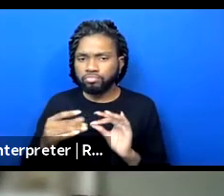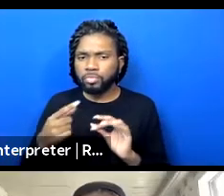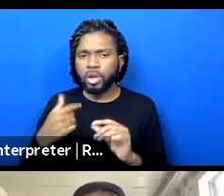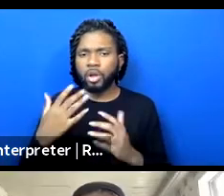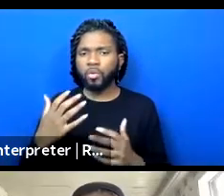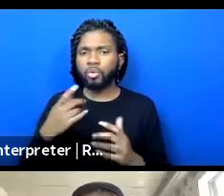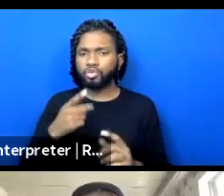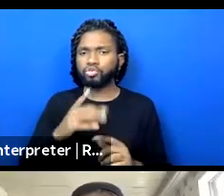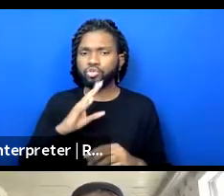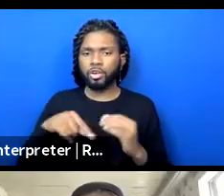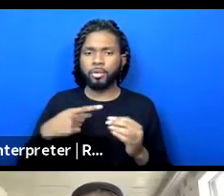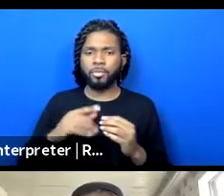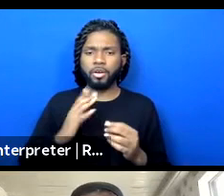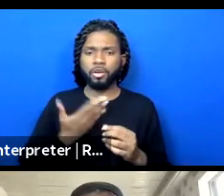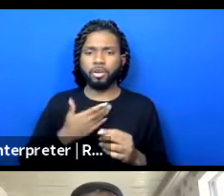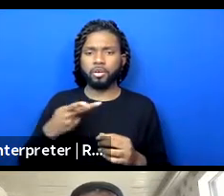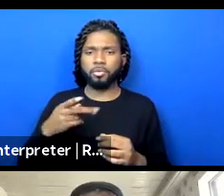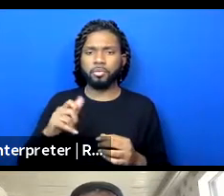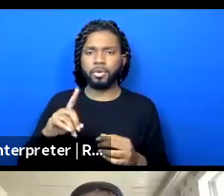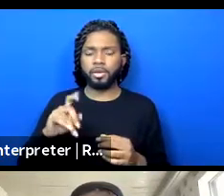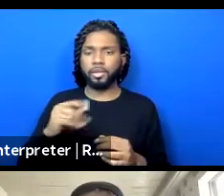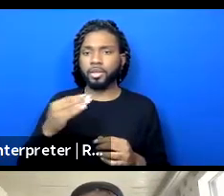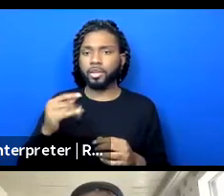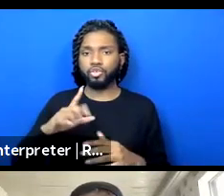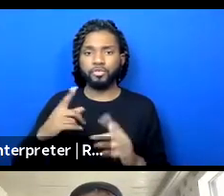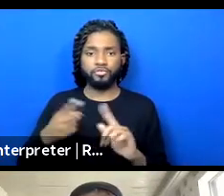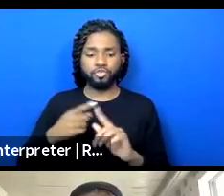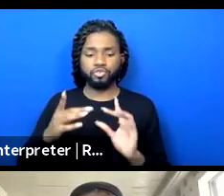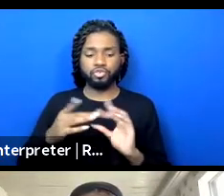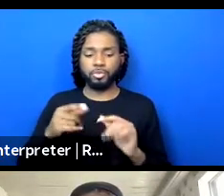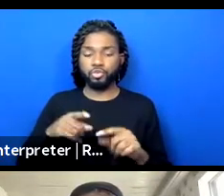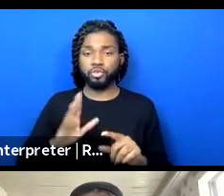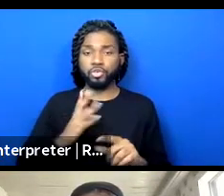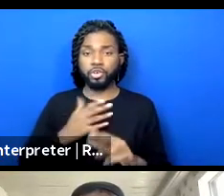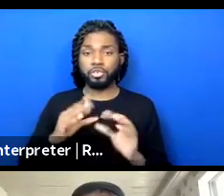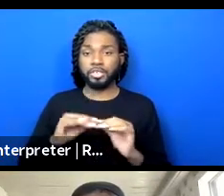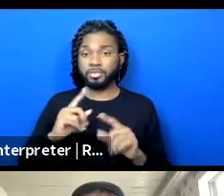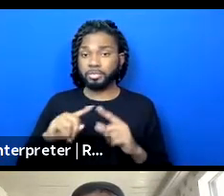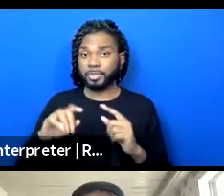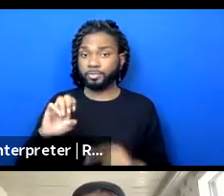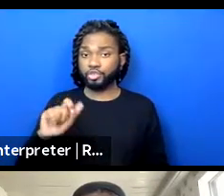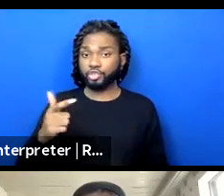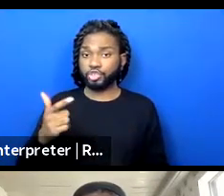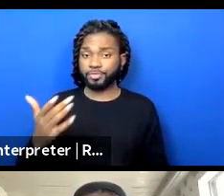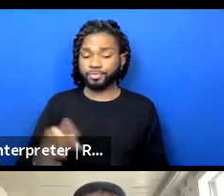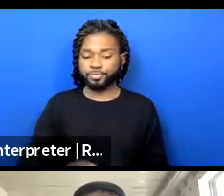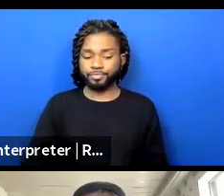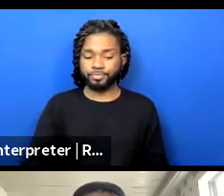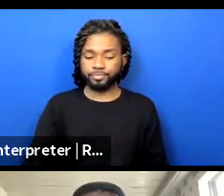padlet and your initial comment in our session. EG, the baton is passed to you.